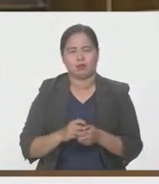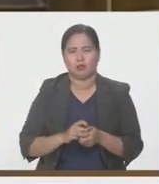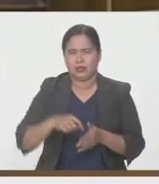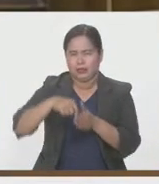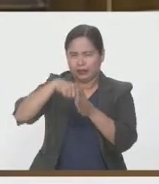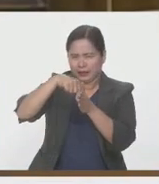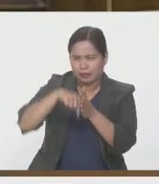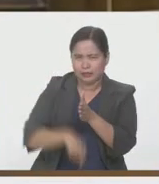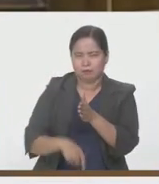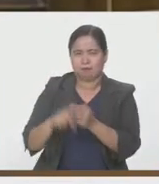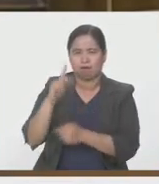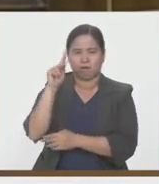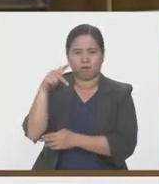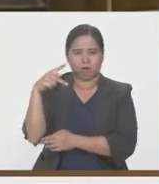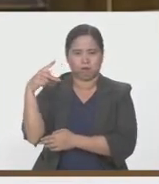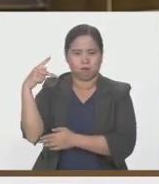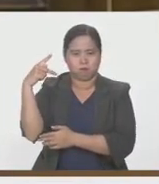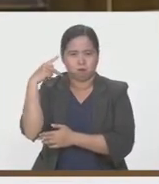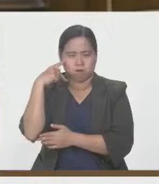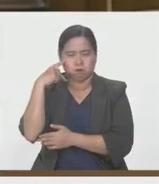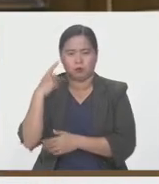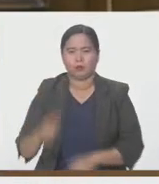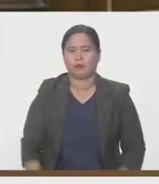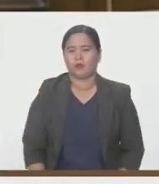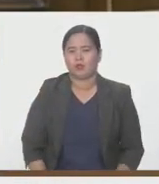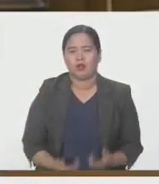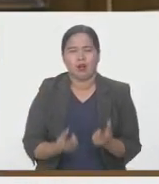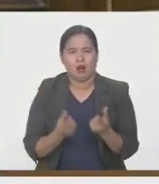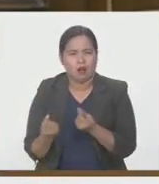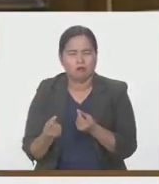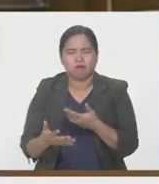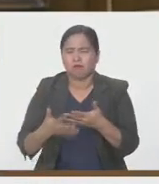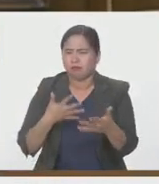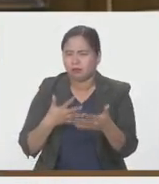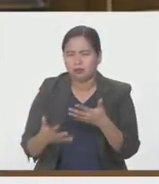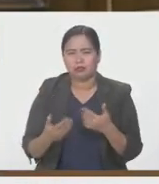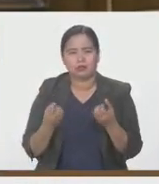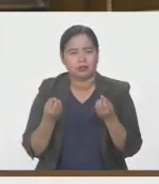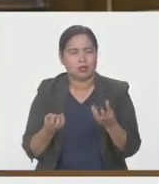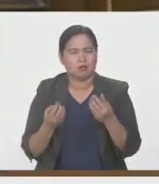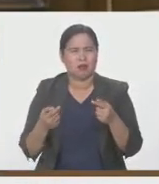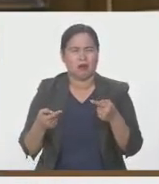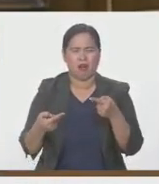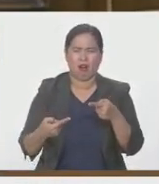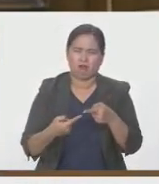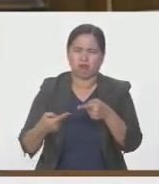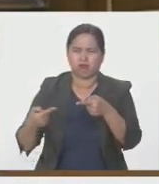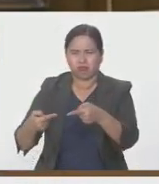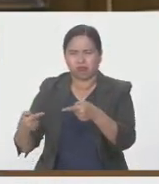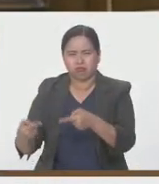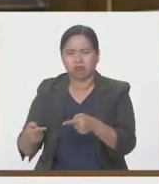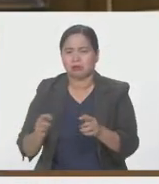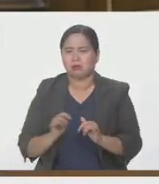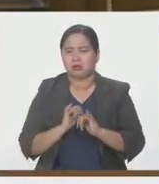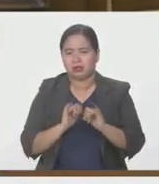ADN polític, i ho farem malgrat totes les oposicions que hi pugui haver.